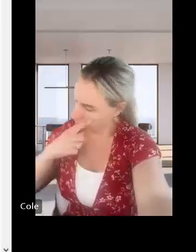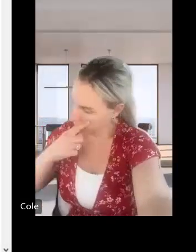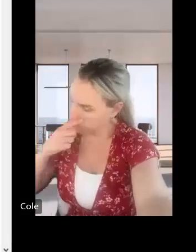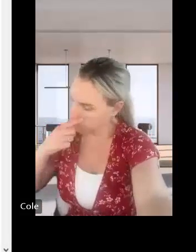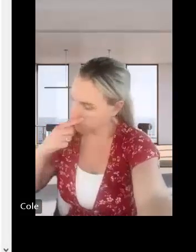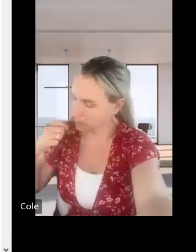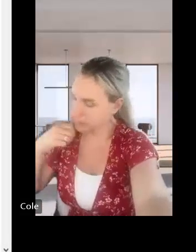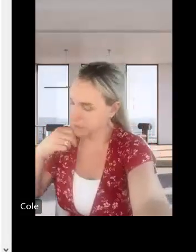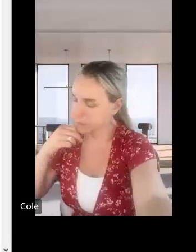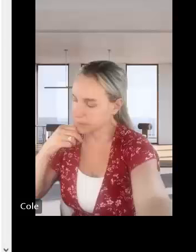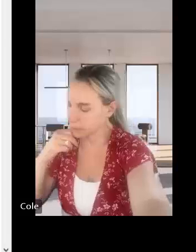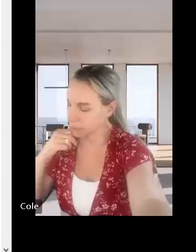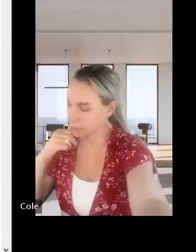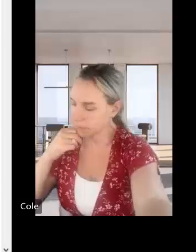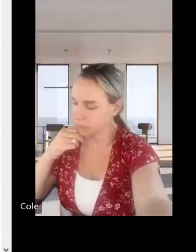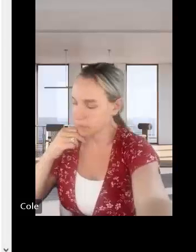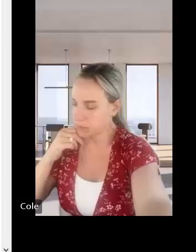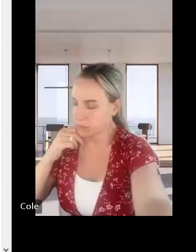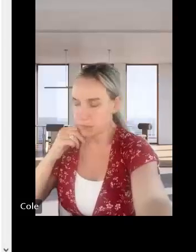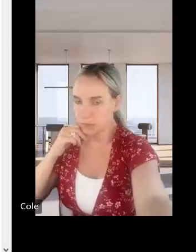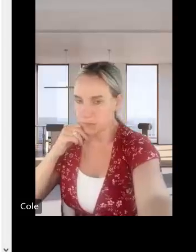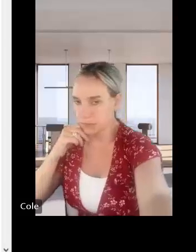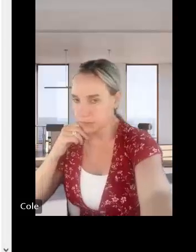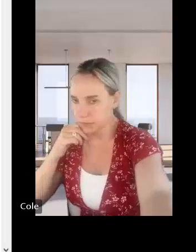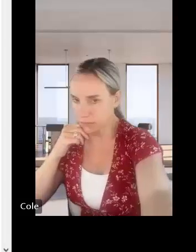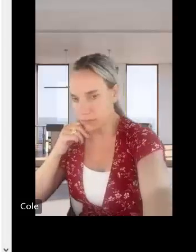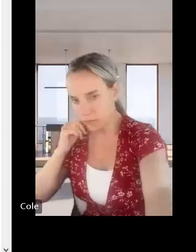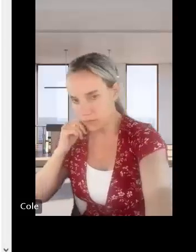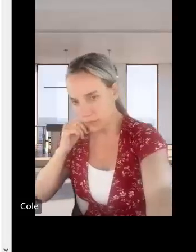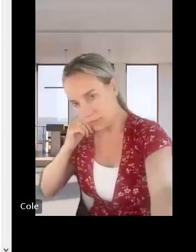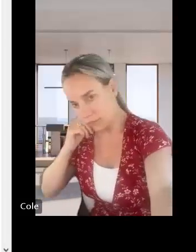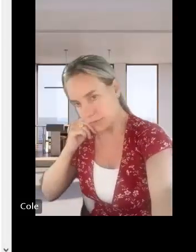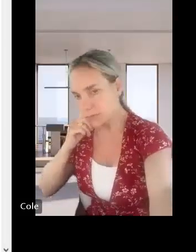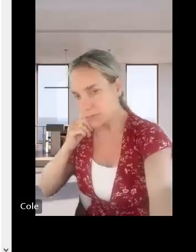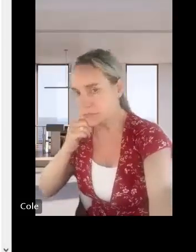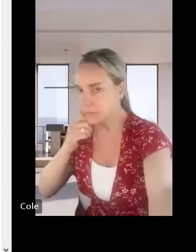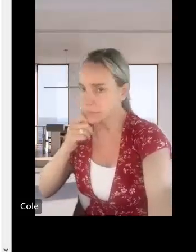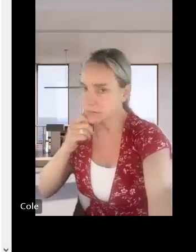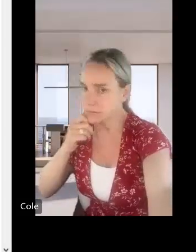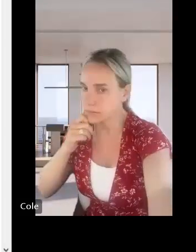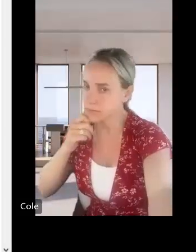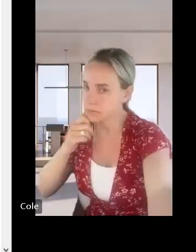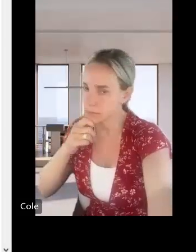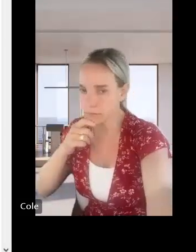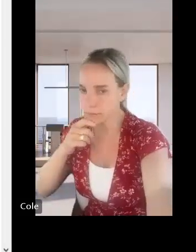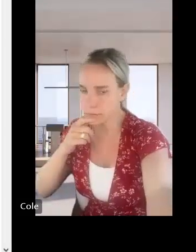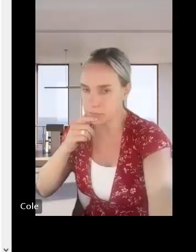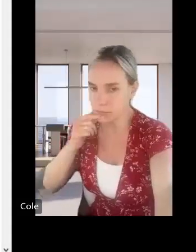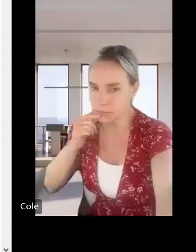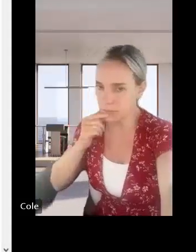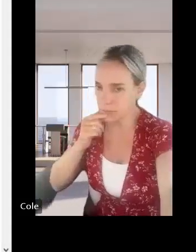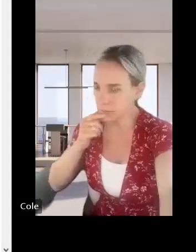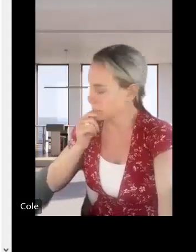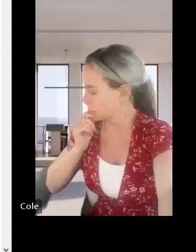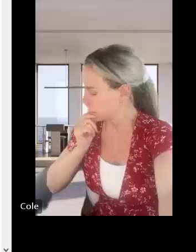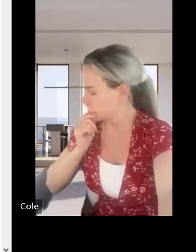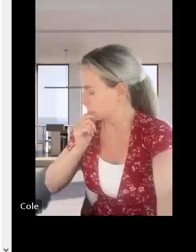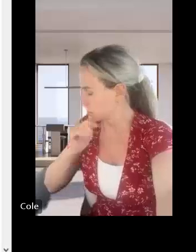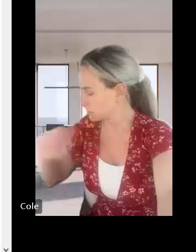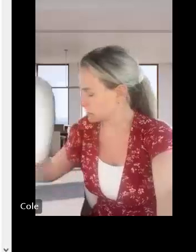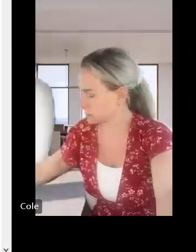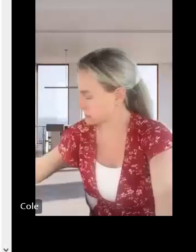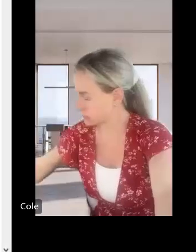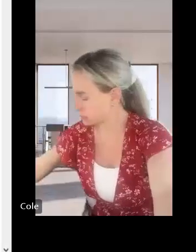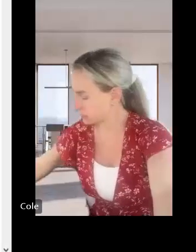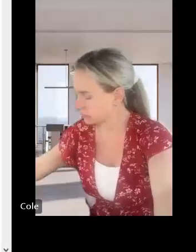1084. So that's a request for an increase in the integrity commission budget. So